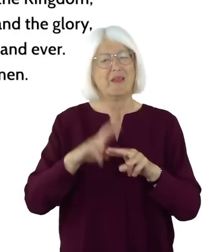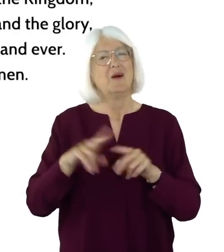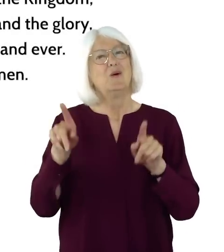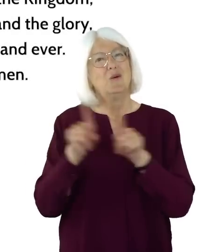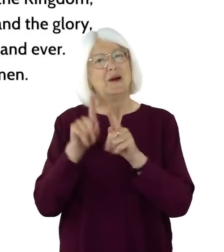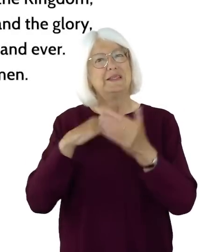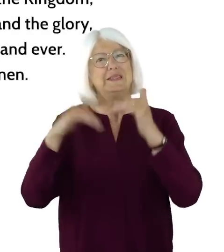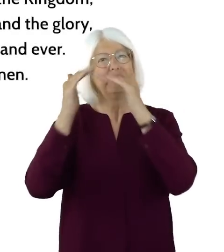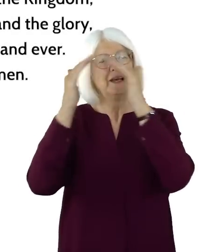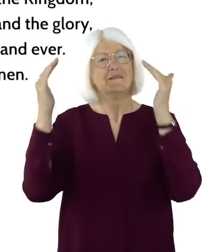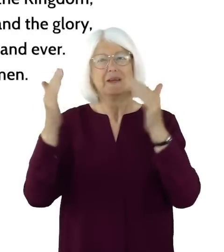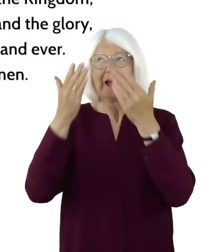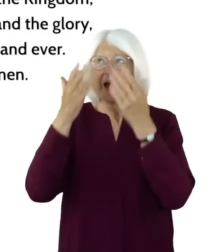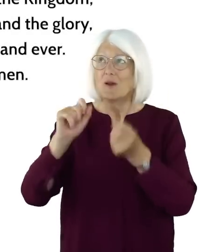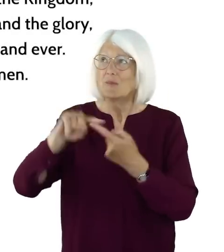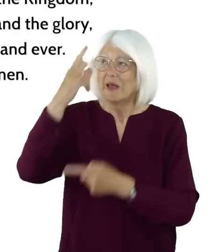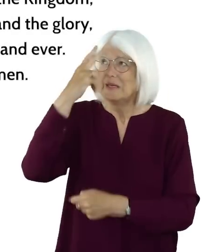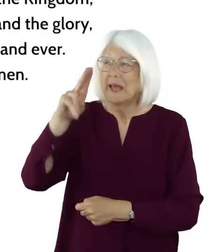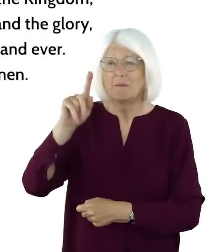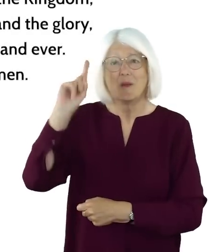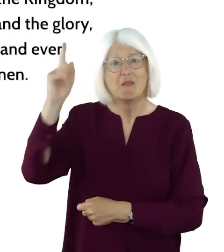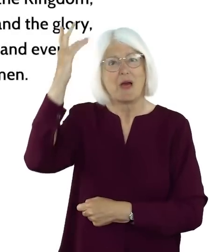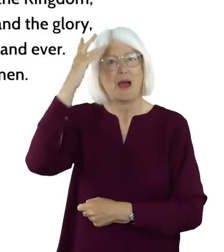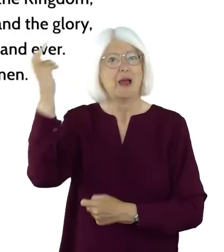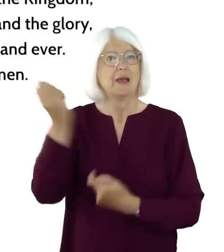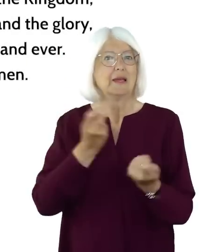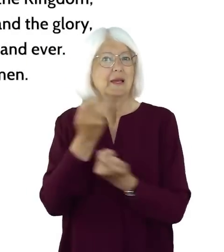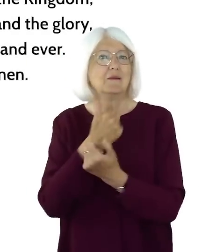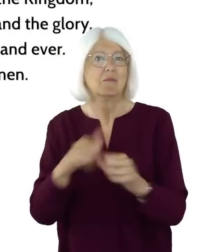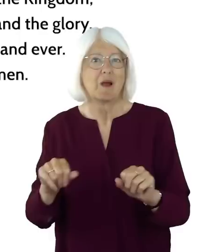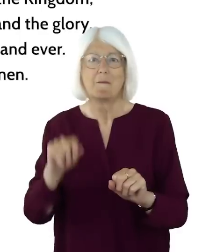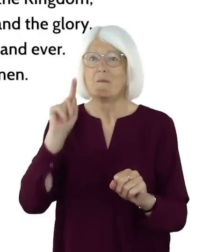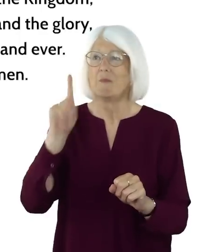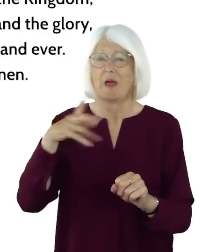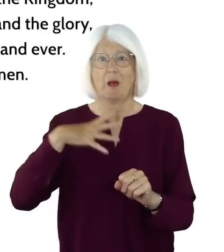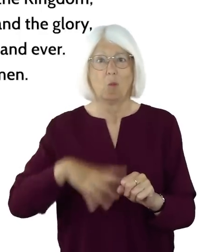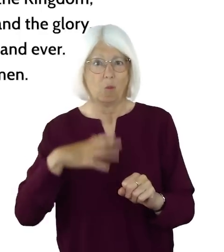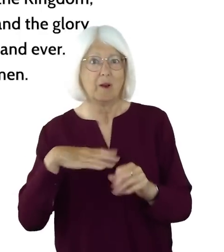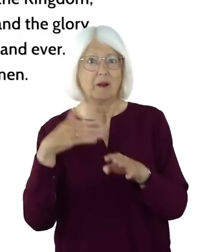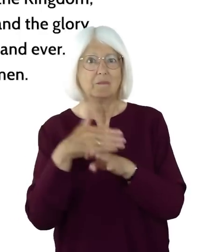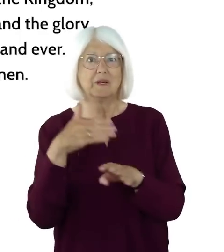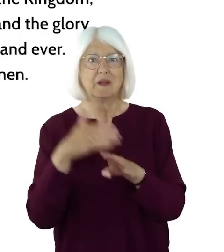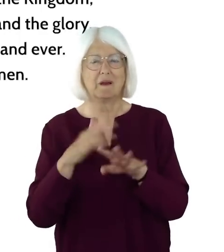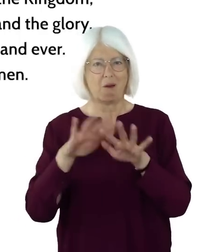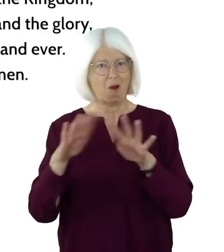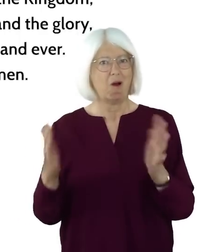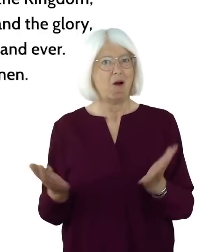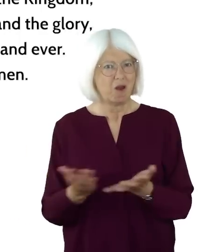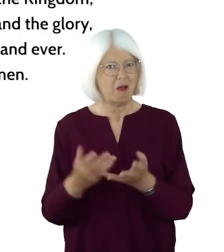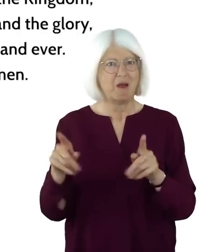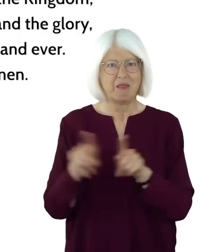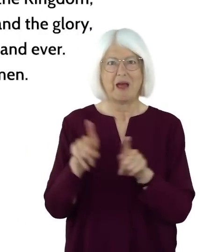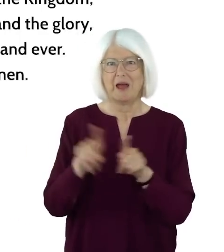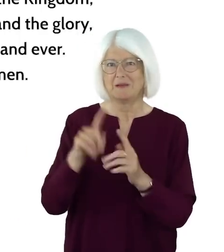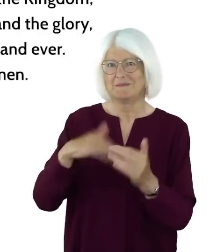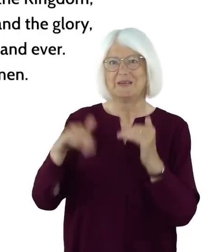Father, who art in heaven, hallowed be thy name. Thy kingdom come, thy will